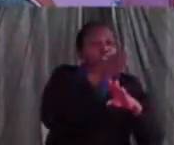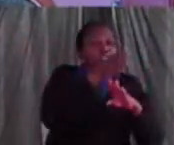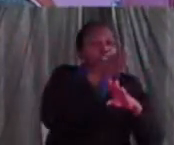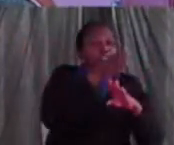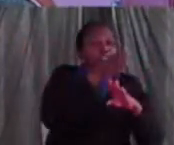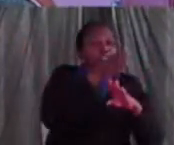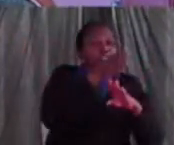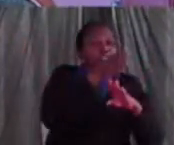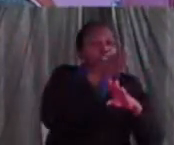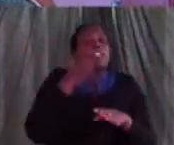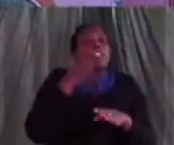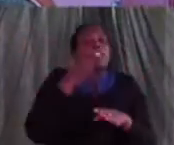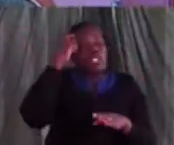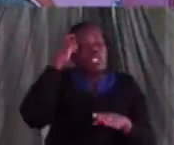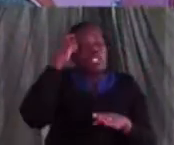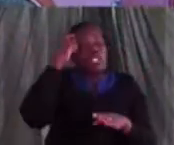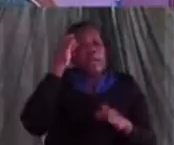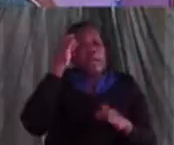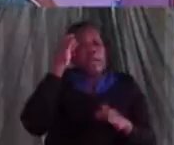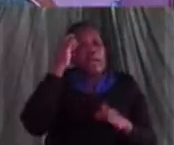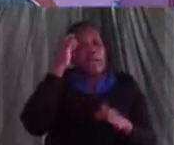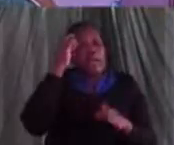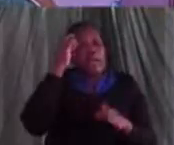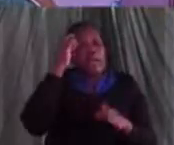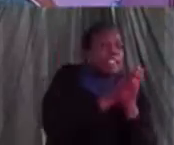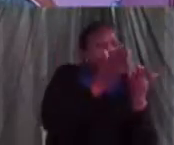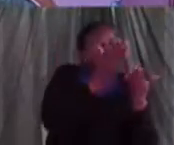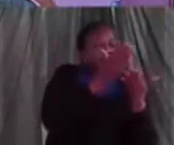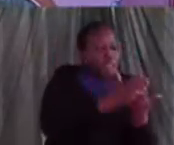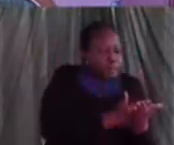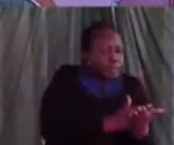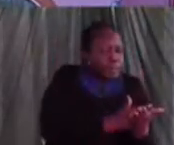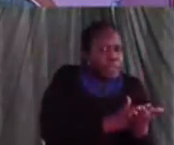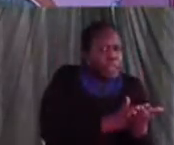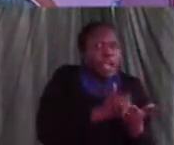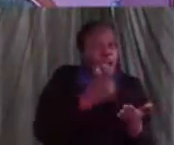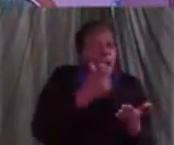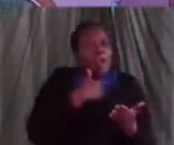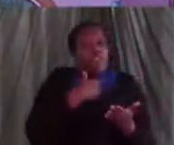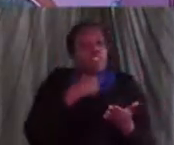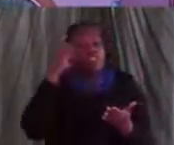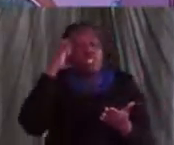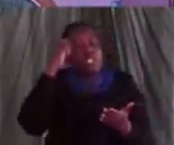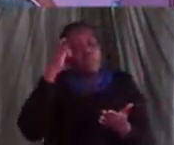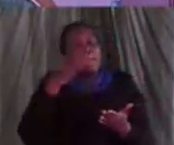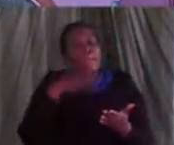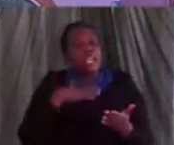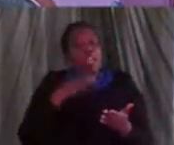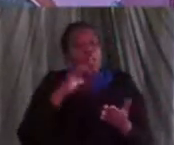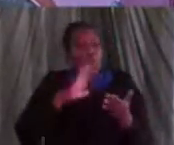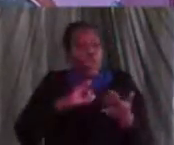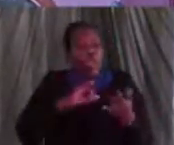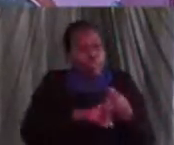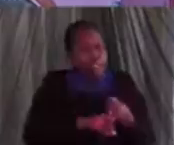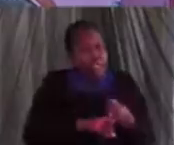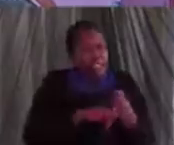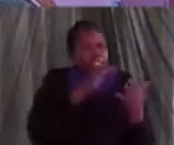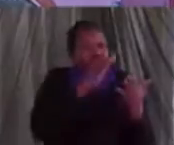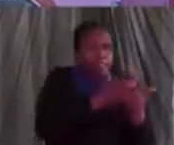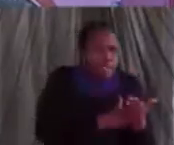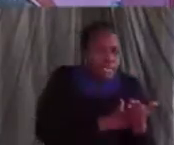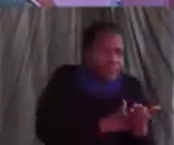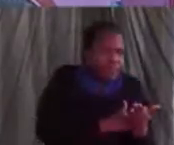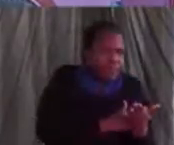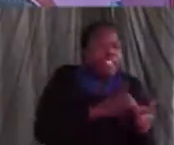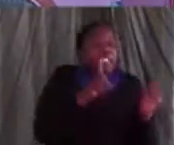statements, I've noted my wife's income, and I've not answered it. I could answer that, be allowed to answer that, or be enabled to answer that.